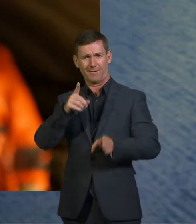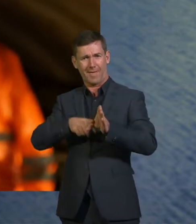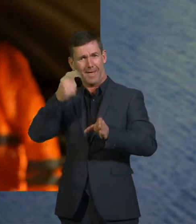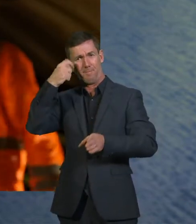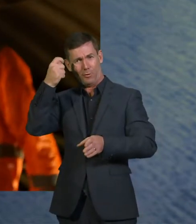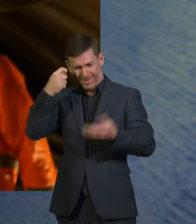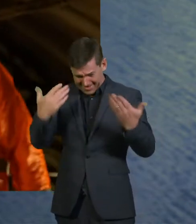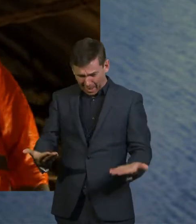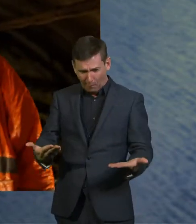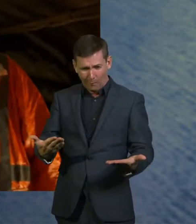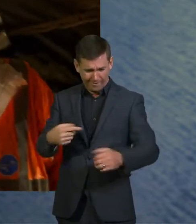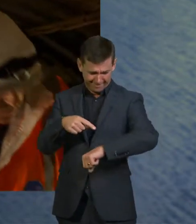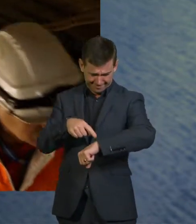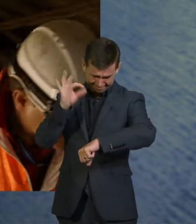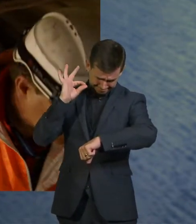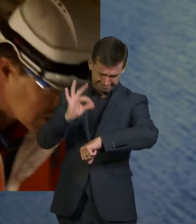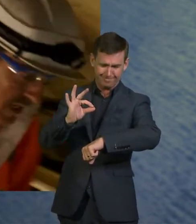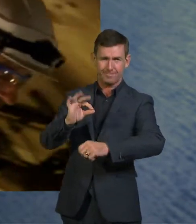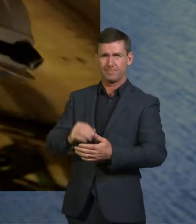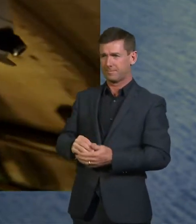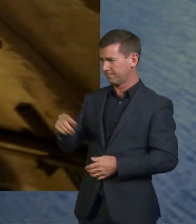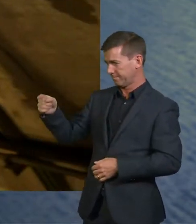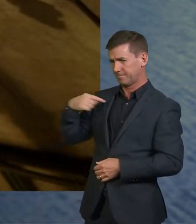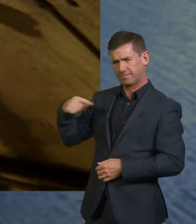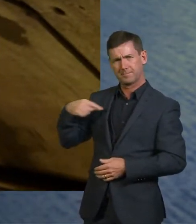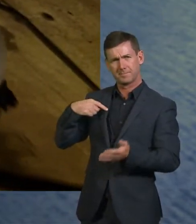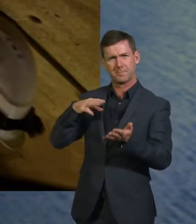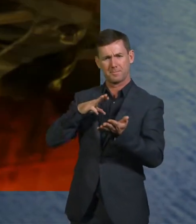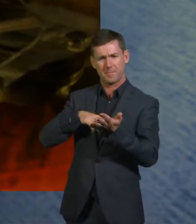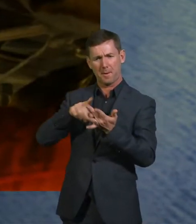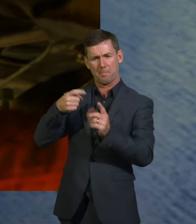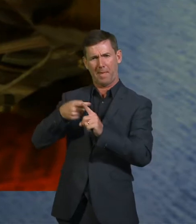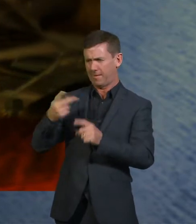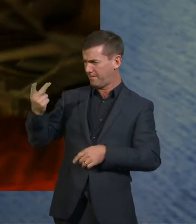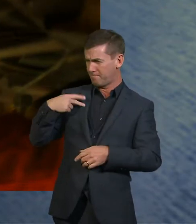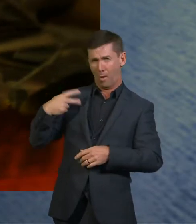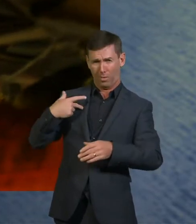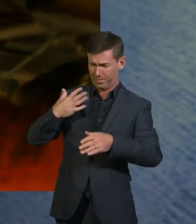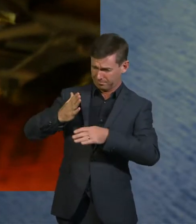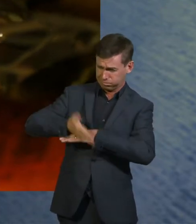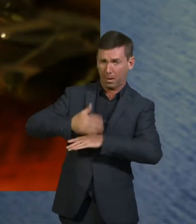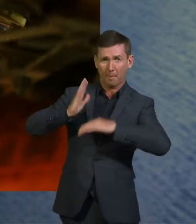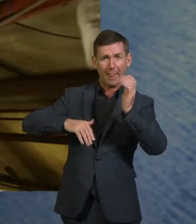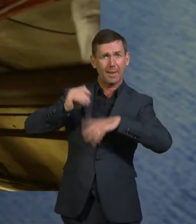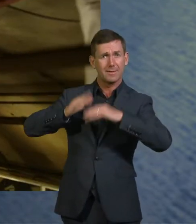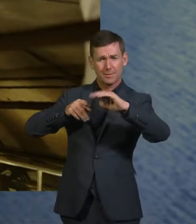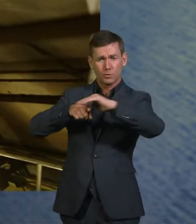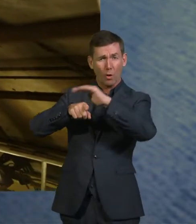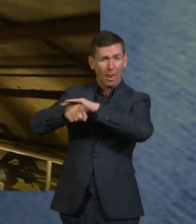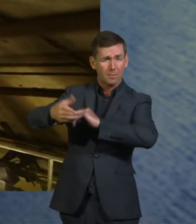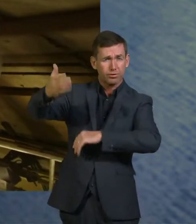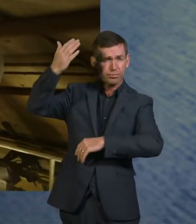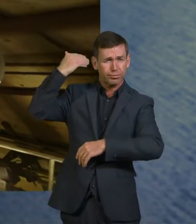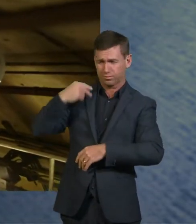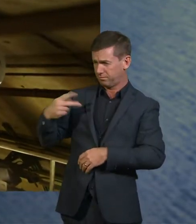It's a big moment for Mark and his Yorkshire mate Mick. They both worked on building this seventh wonder of the modern world, so between